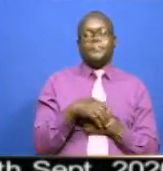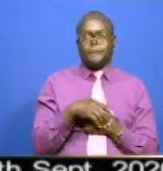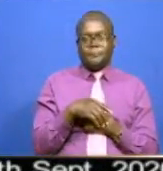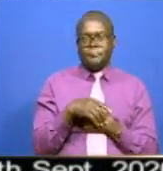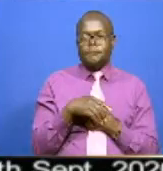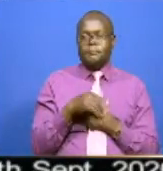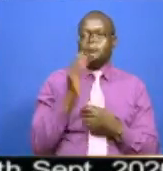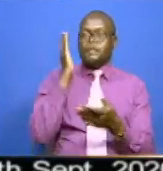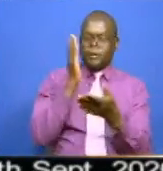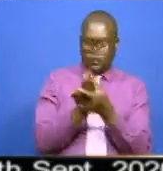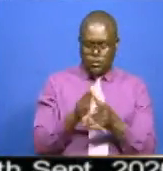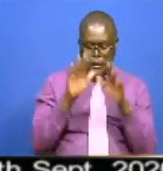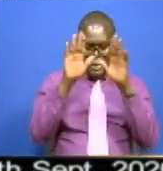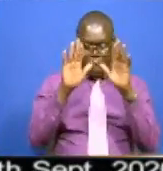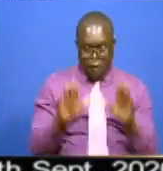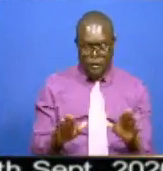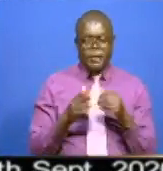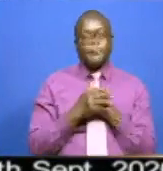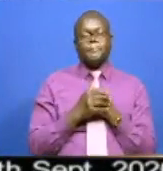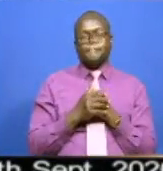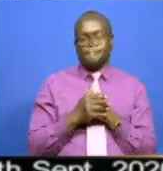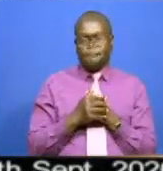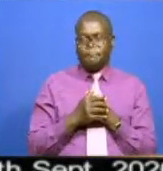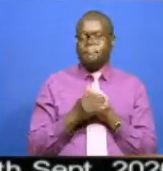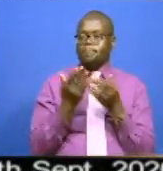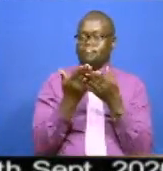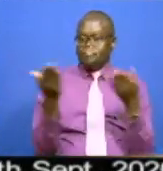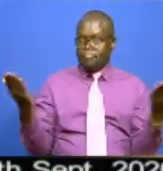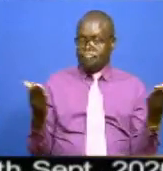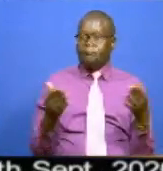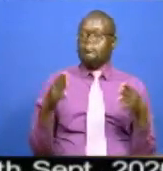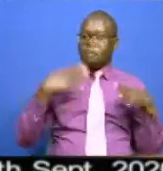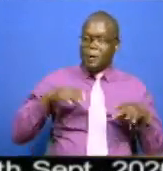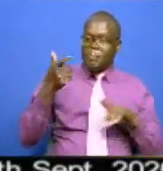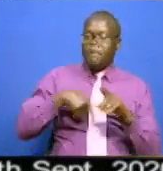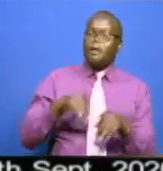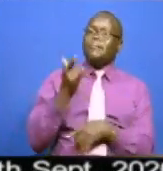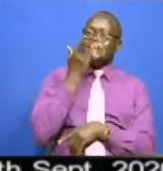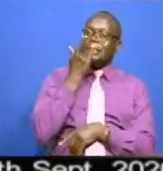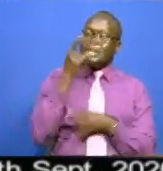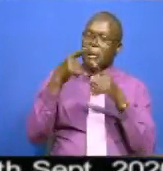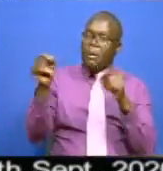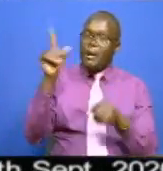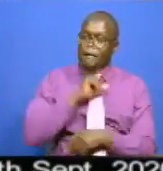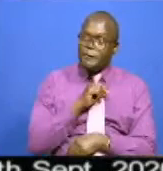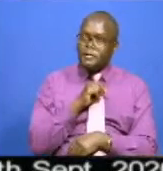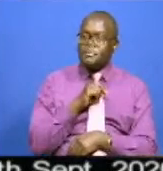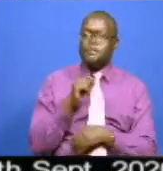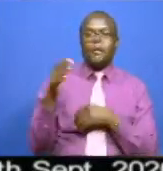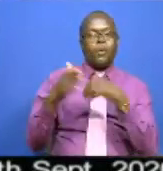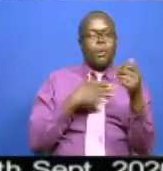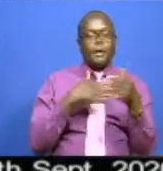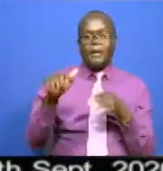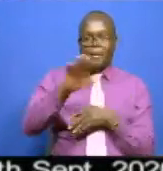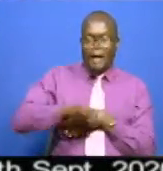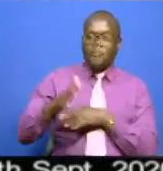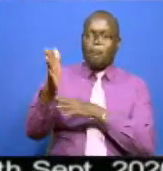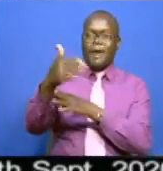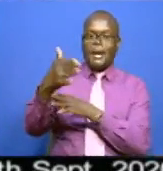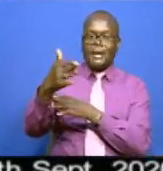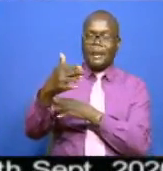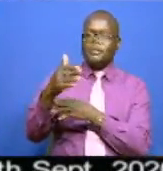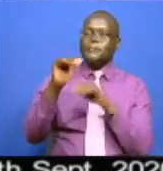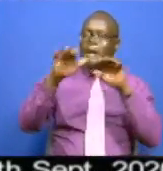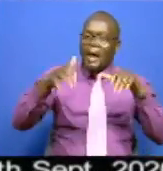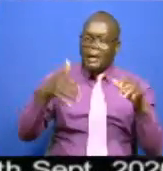indeed it is important, as my colleagues from the Lake region have said, the parameter of agriculture seems